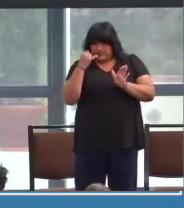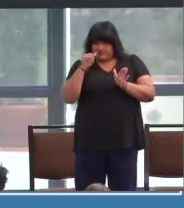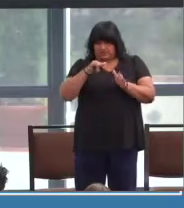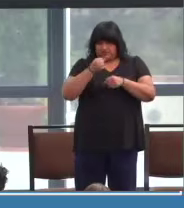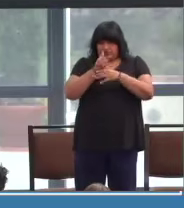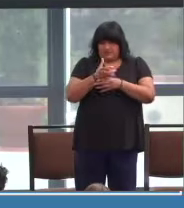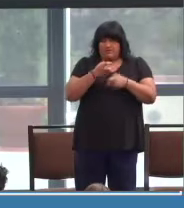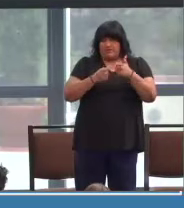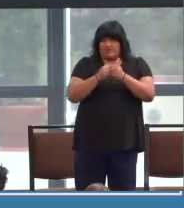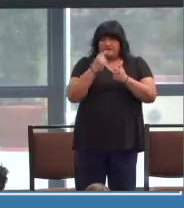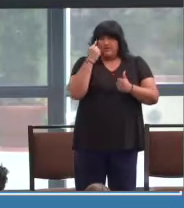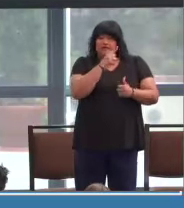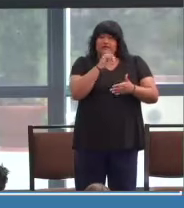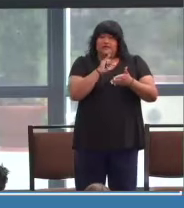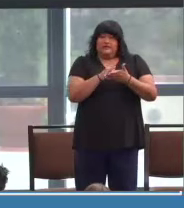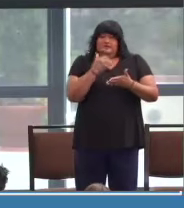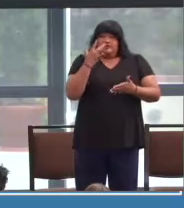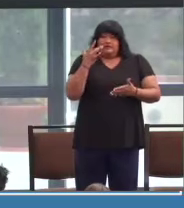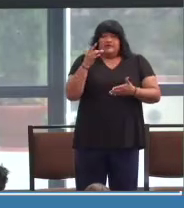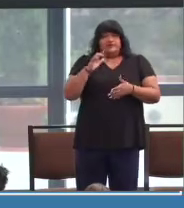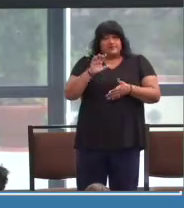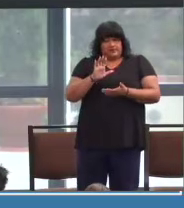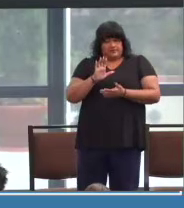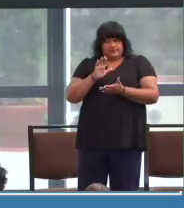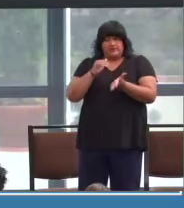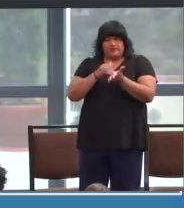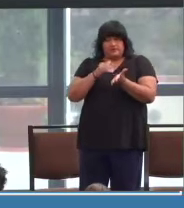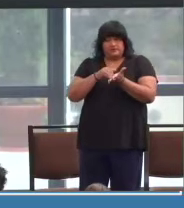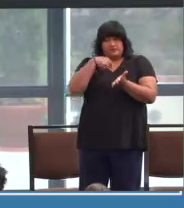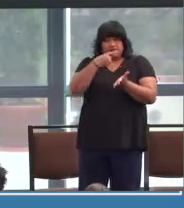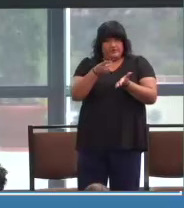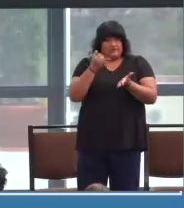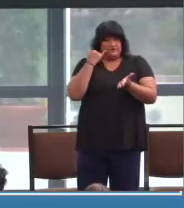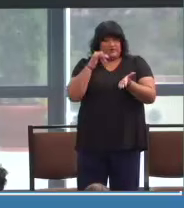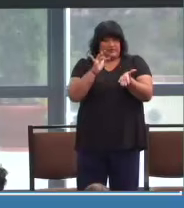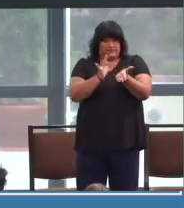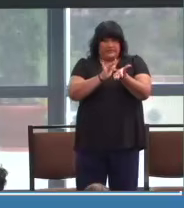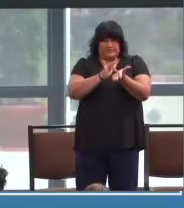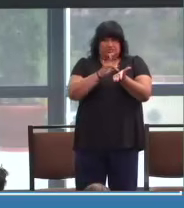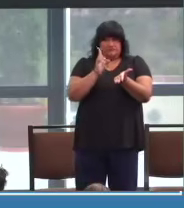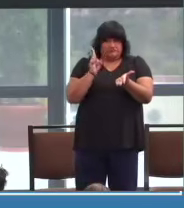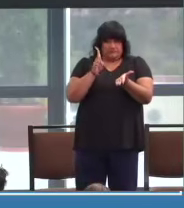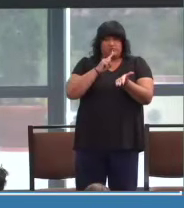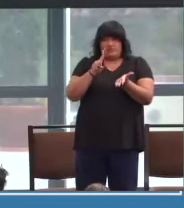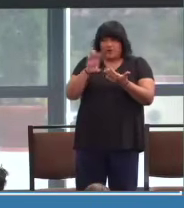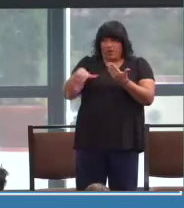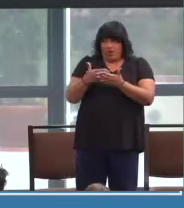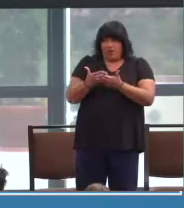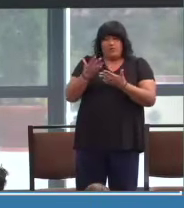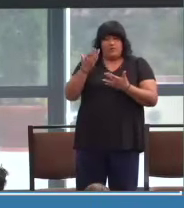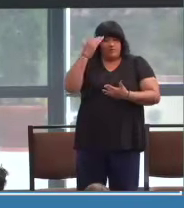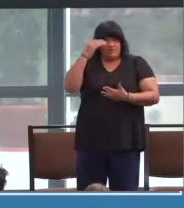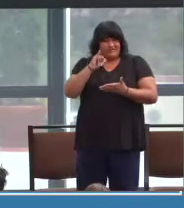eye. So this is why if you're on Plaquenil, your rheumatologist is sending you to your ophthalmologist, because we are all aware of the scary risk of